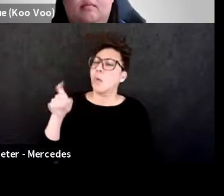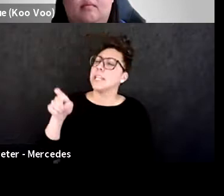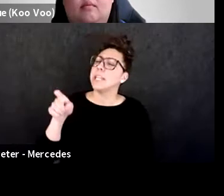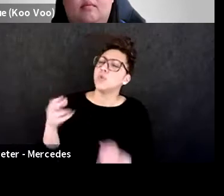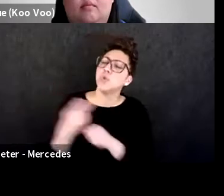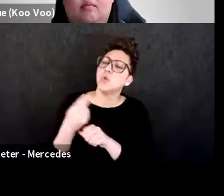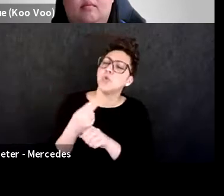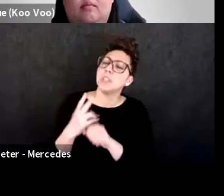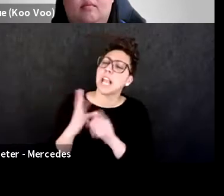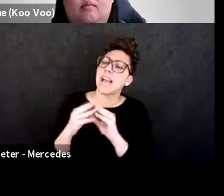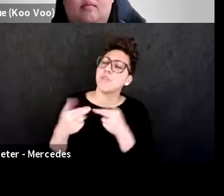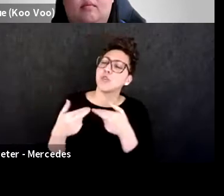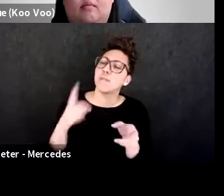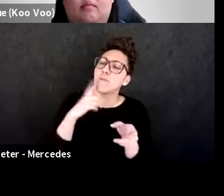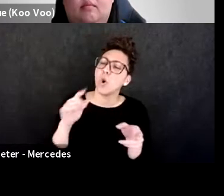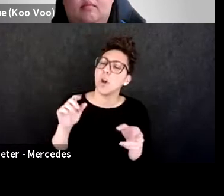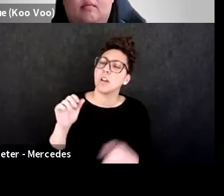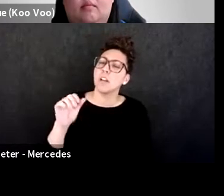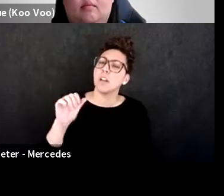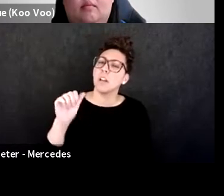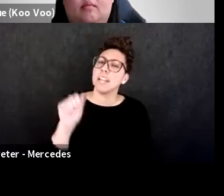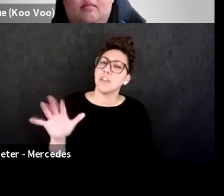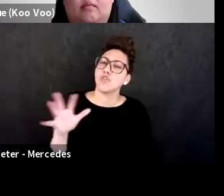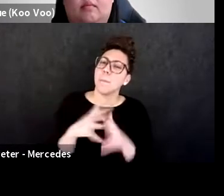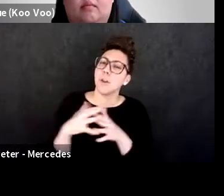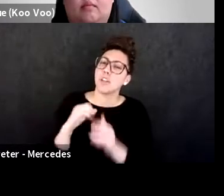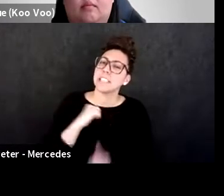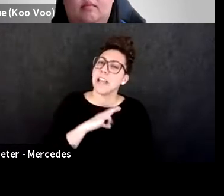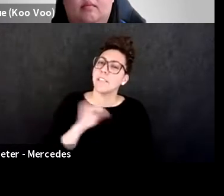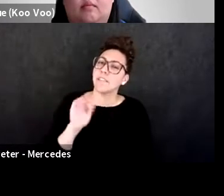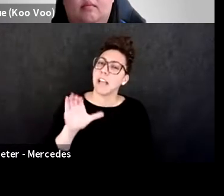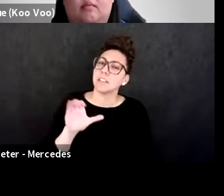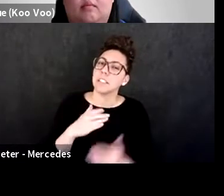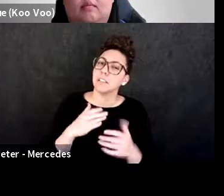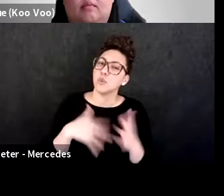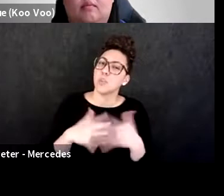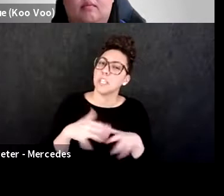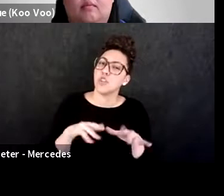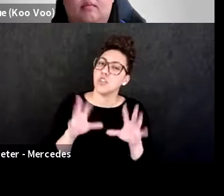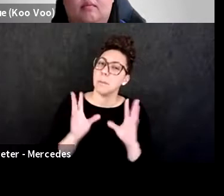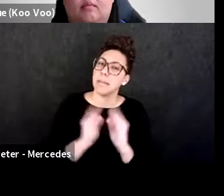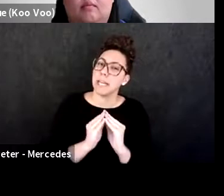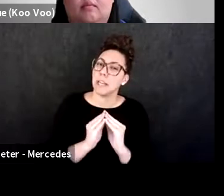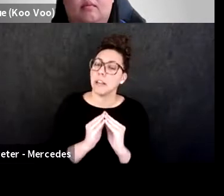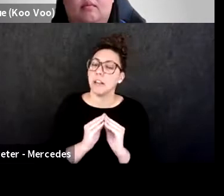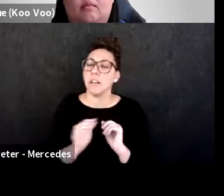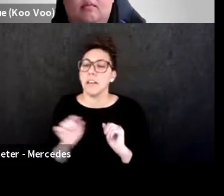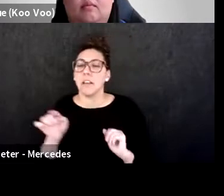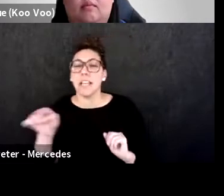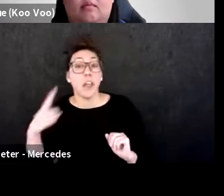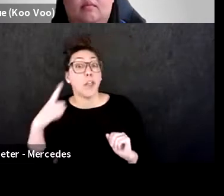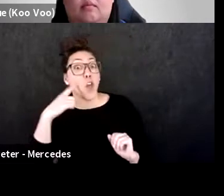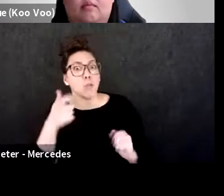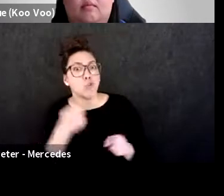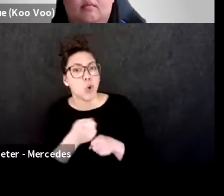room for an Asian American Faculty and Staff Association meeting. And he, in his mind, he was joking, but he kind of made